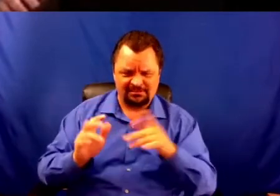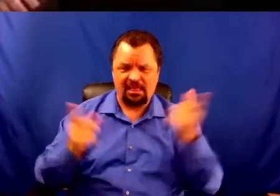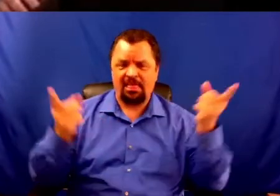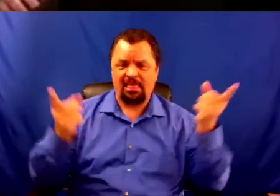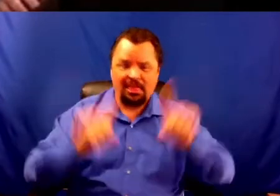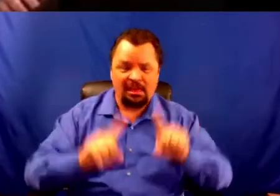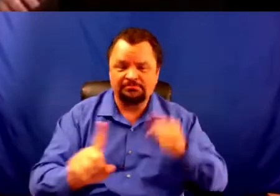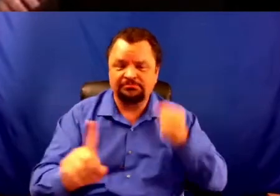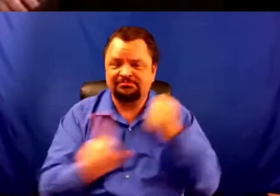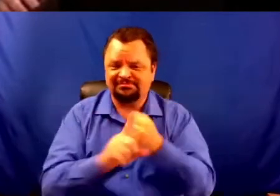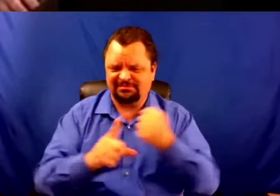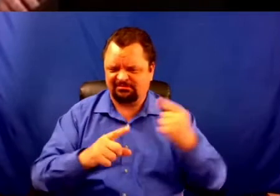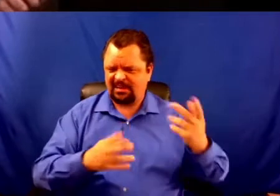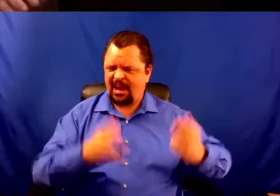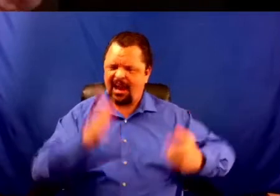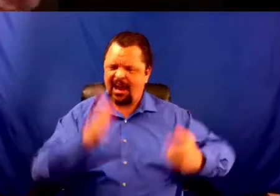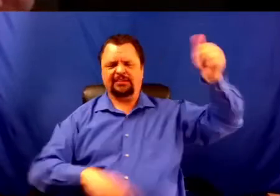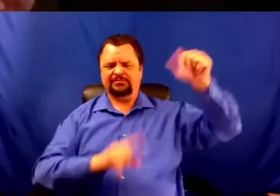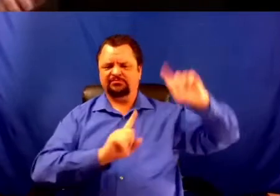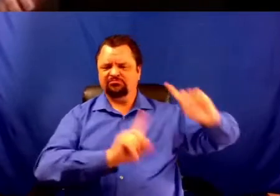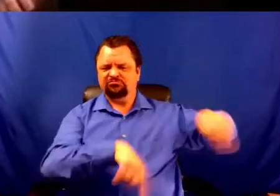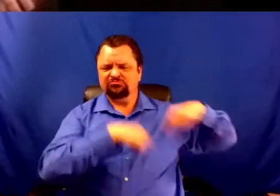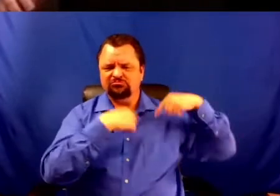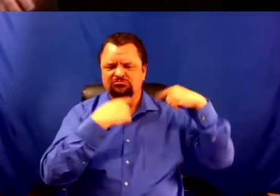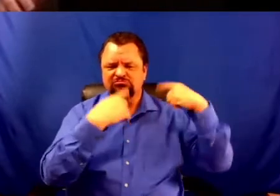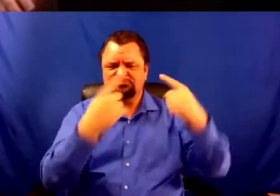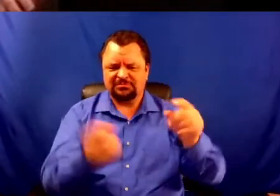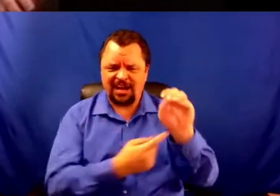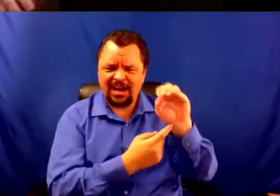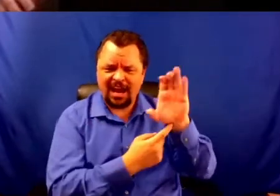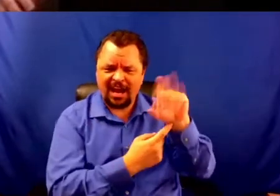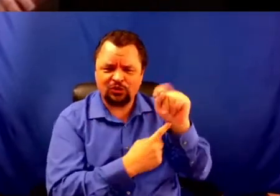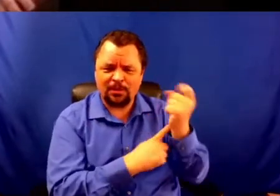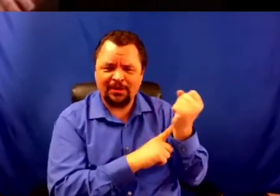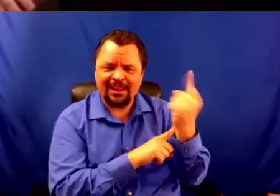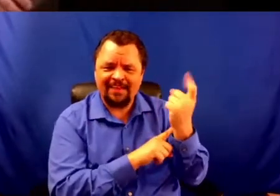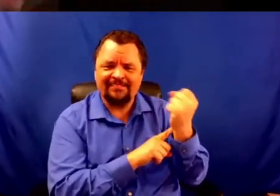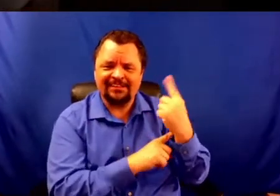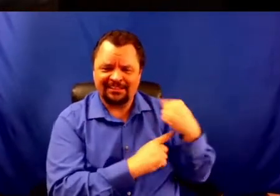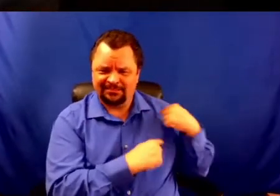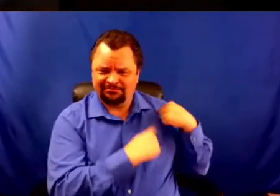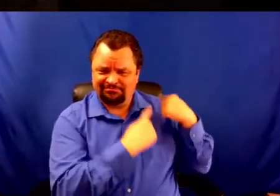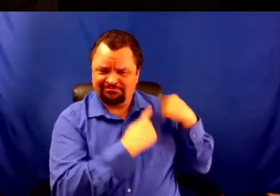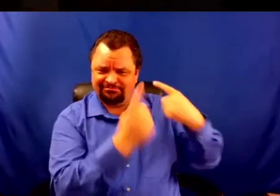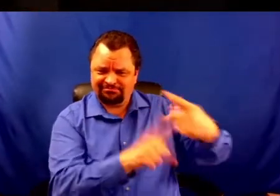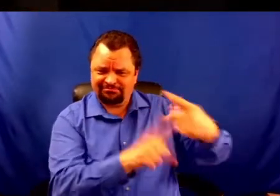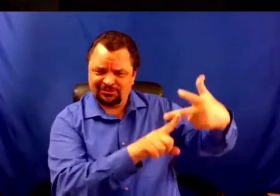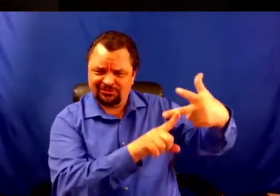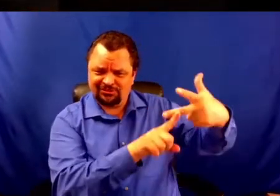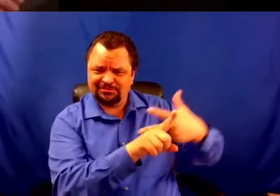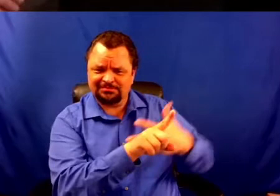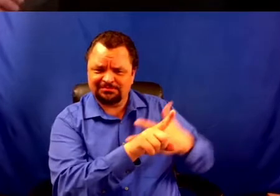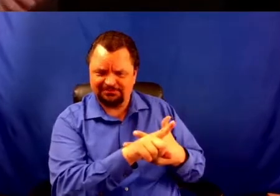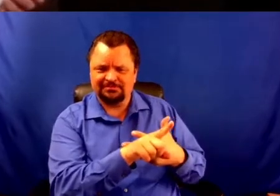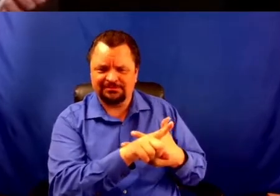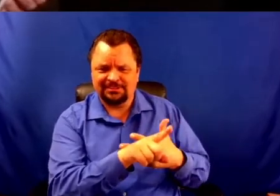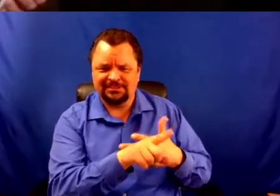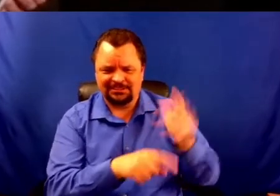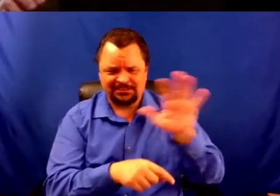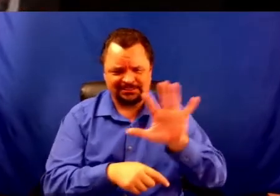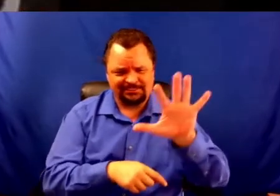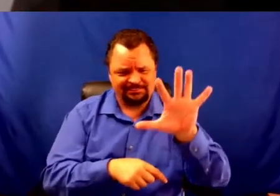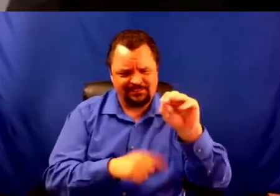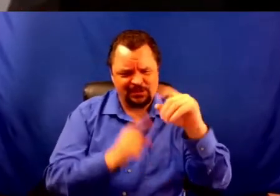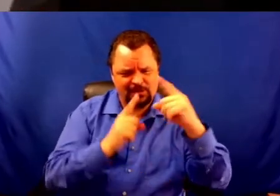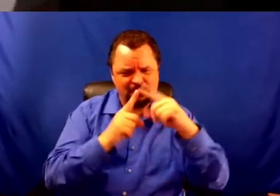terms of incidence on October. That was 342 per 100,000. And our incidence for the last 90 days has stayed within 50 points, and it's